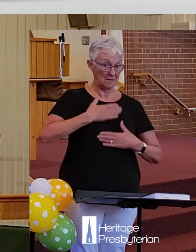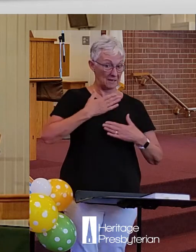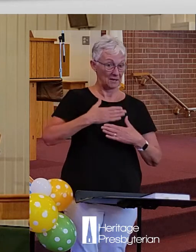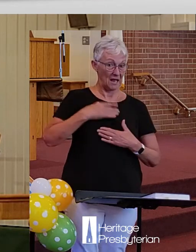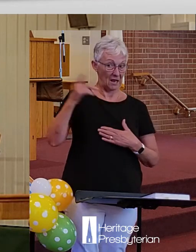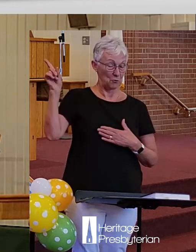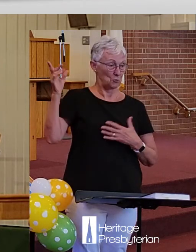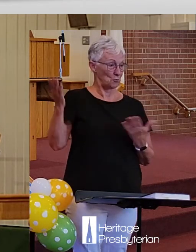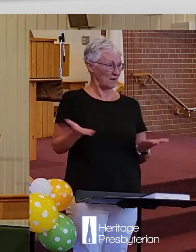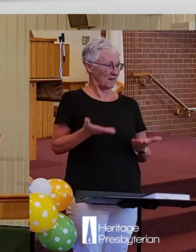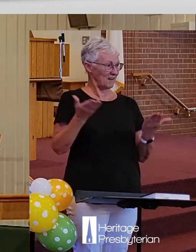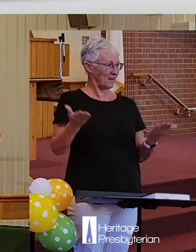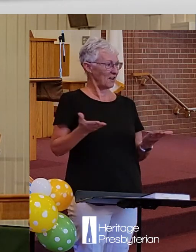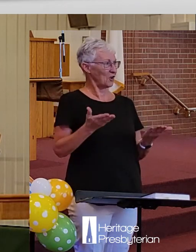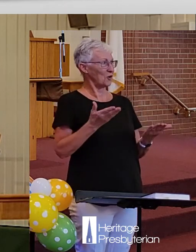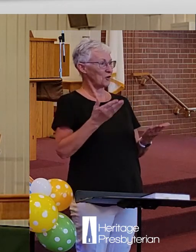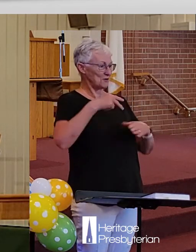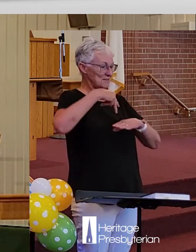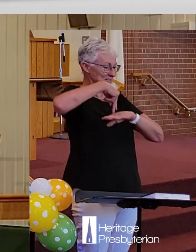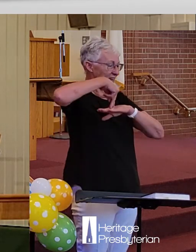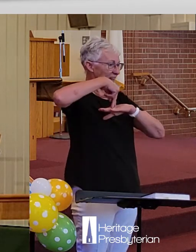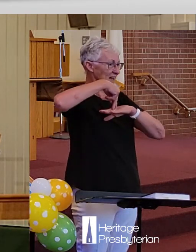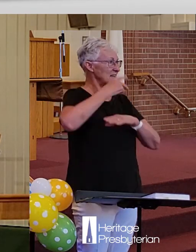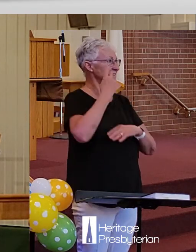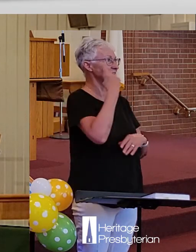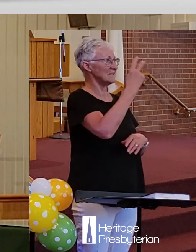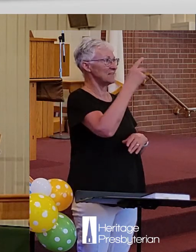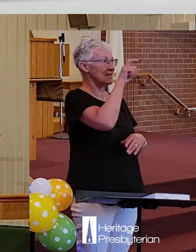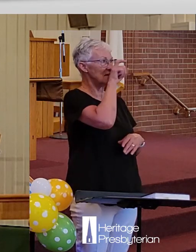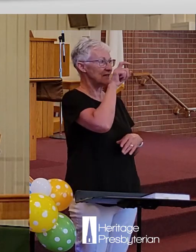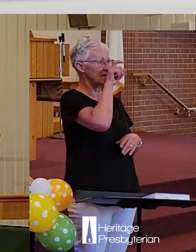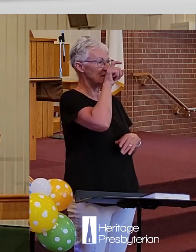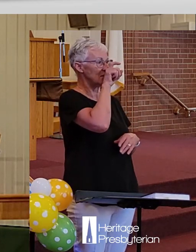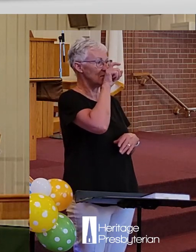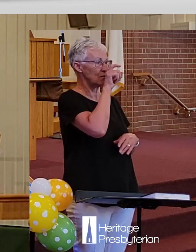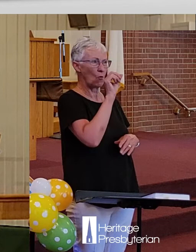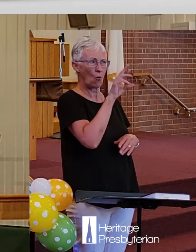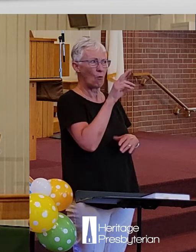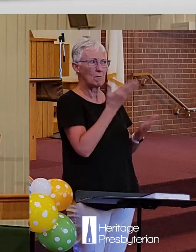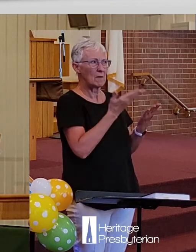Or, "I'm glad you're there in my church."